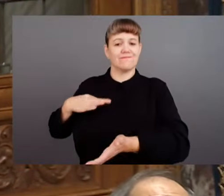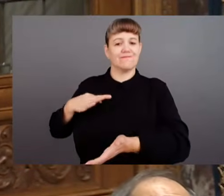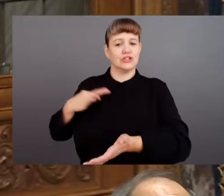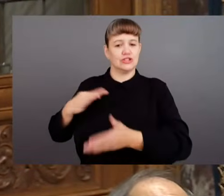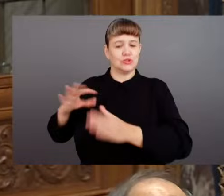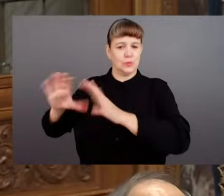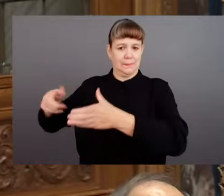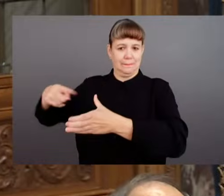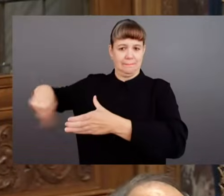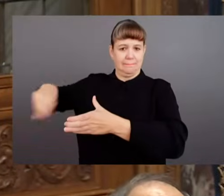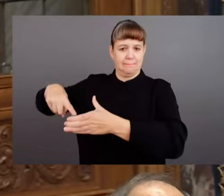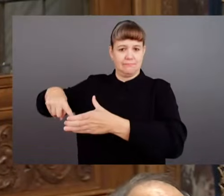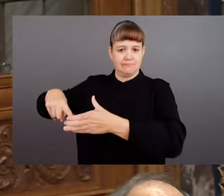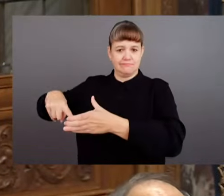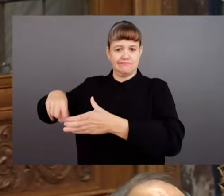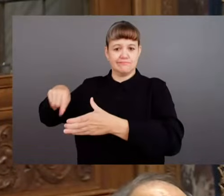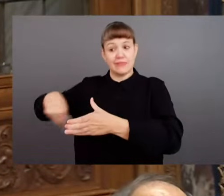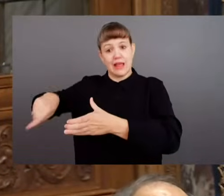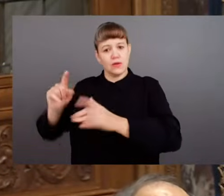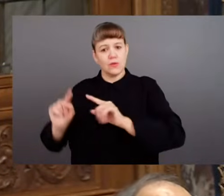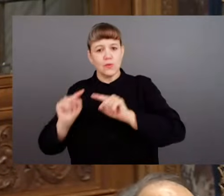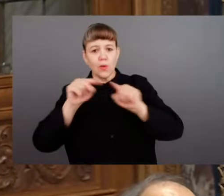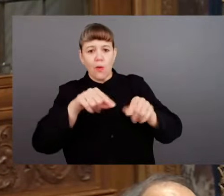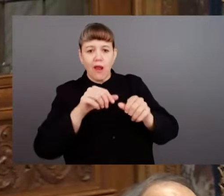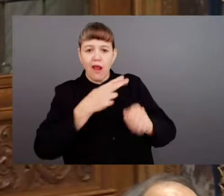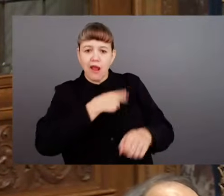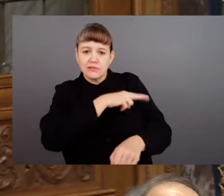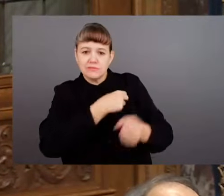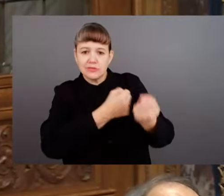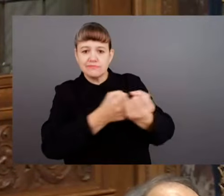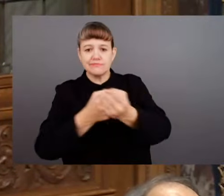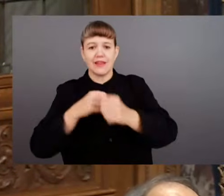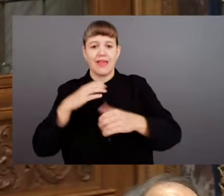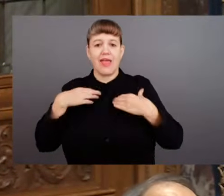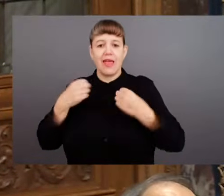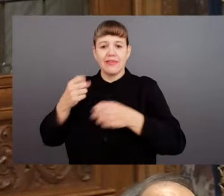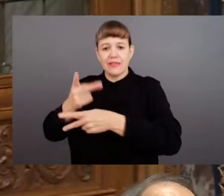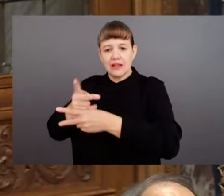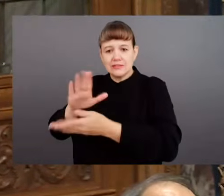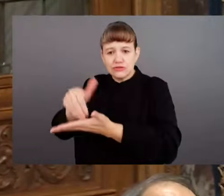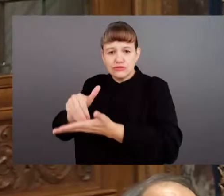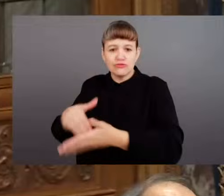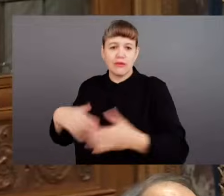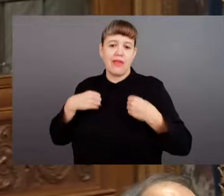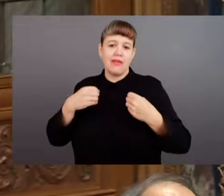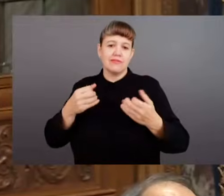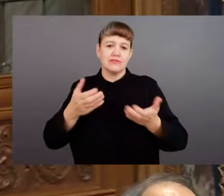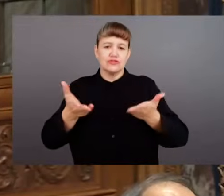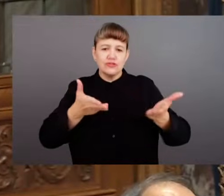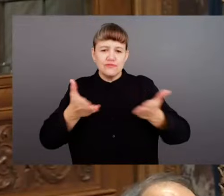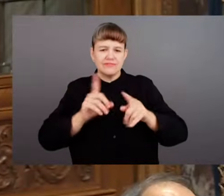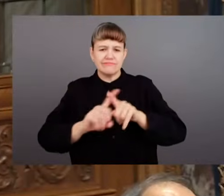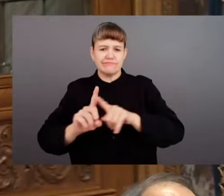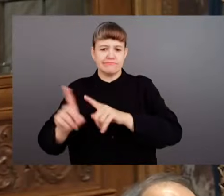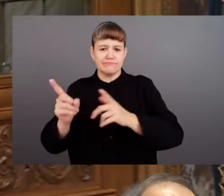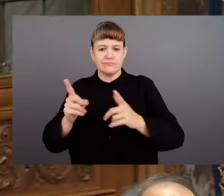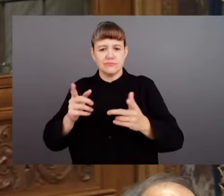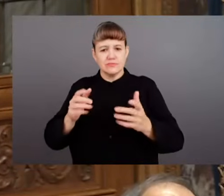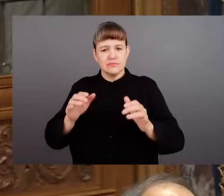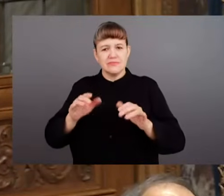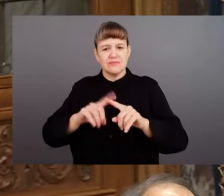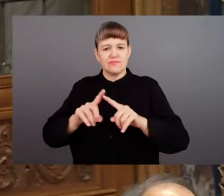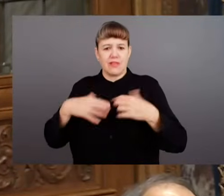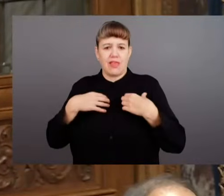services, thereby promoting the health and welfare of communities within British Columbia. The British Columbia Association of Healthcare